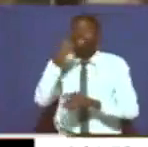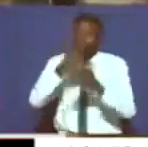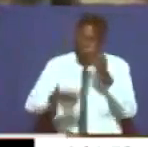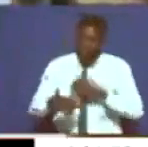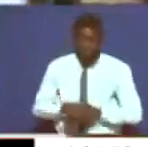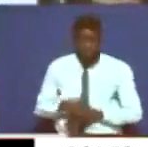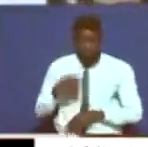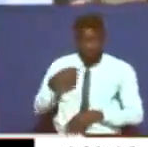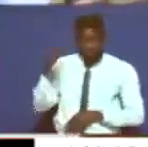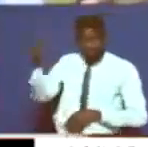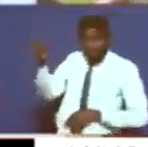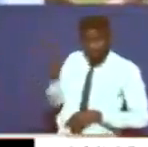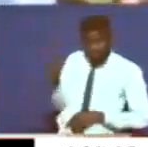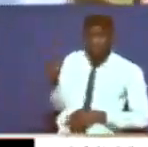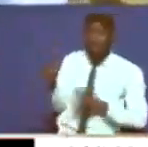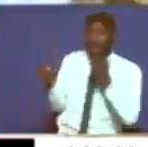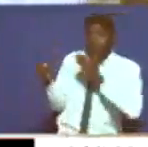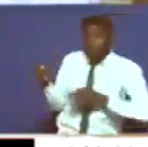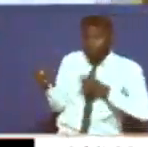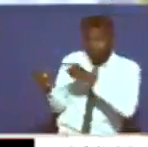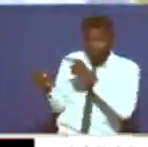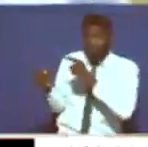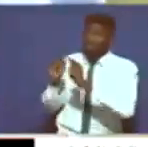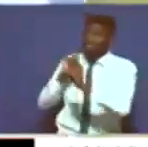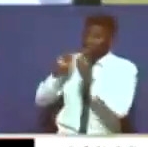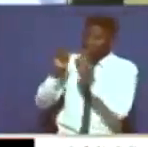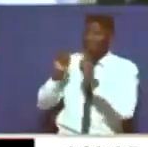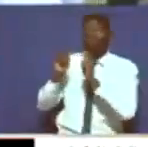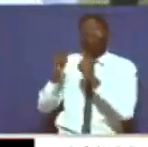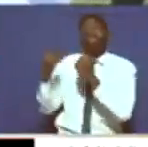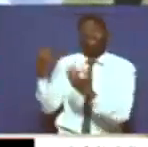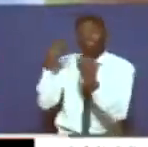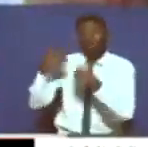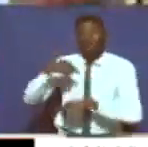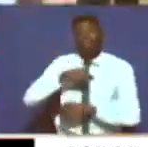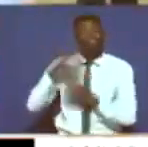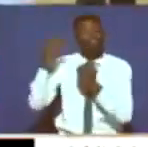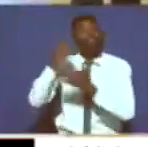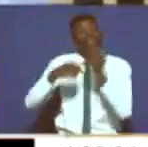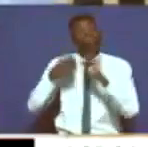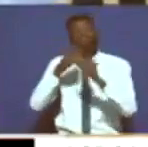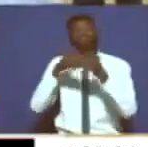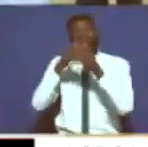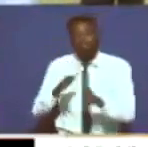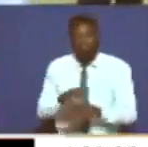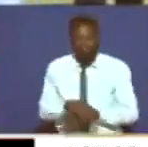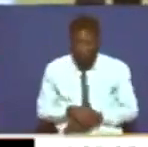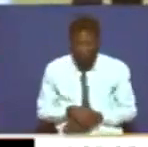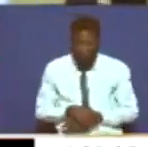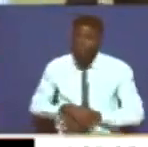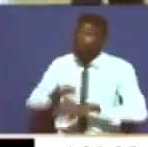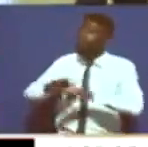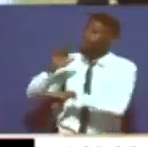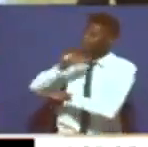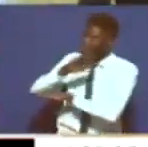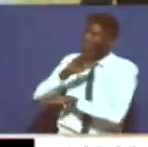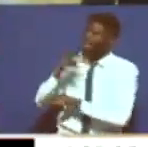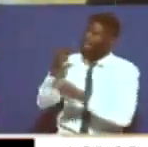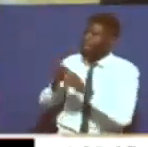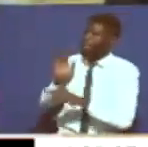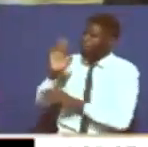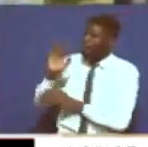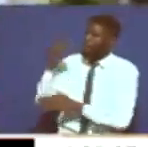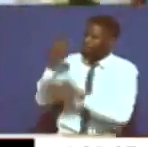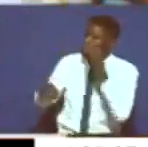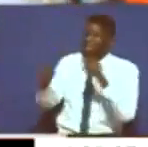that then they get to tell us exactly what they expect from the leaders. Good afternoon. Good afternoon. Kindly introduce yourself and tell us why you're